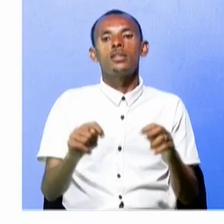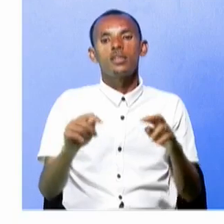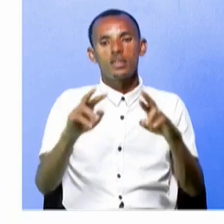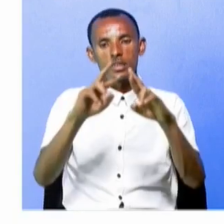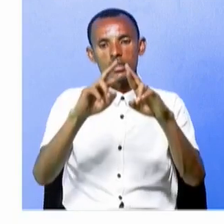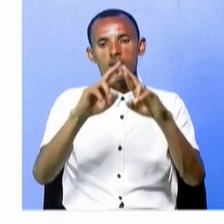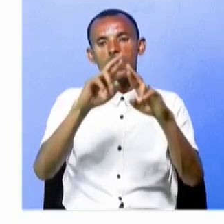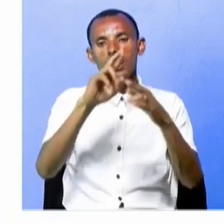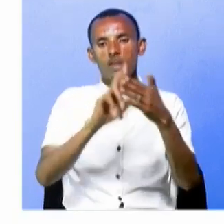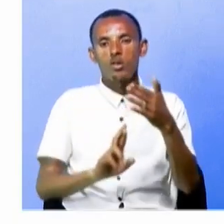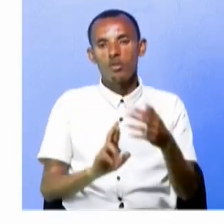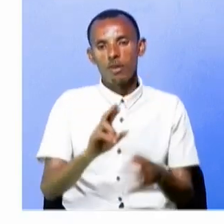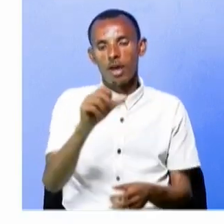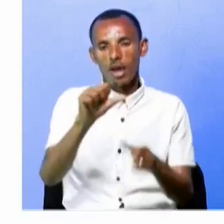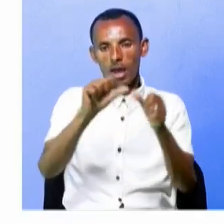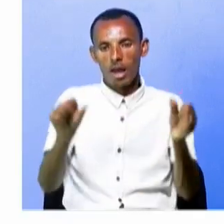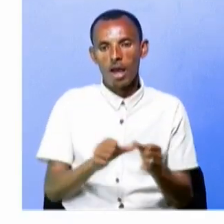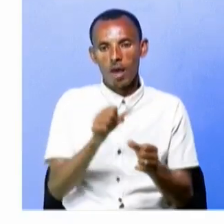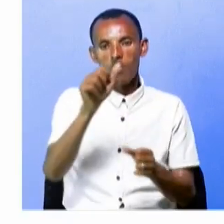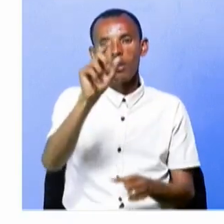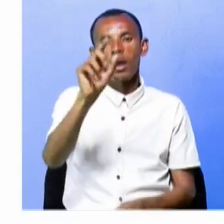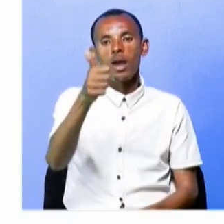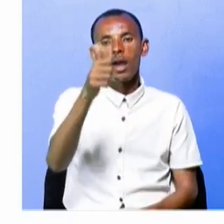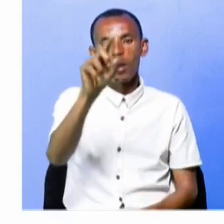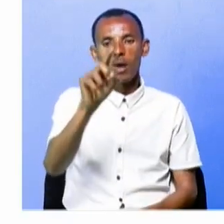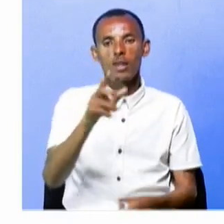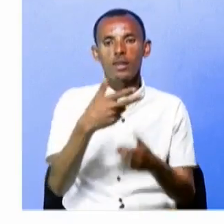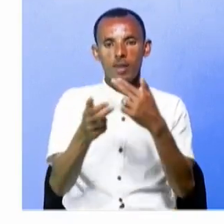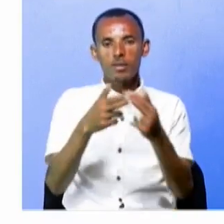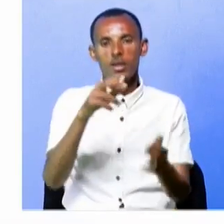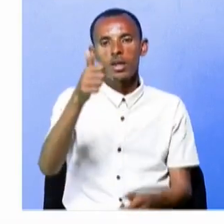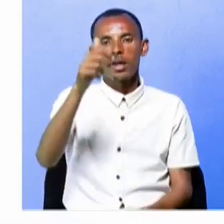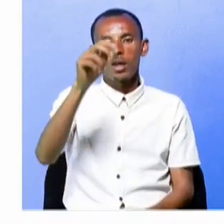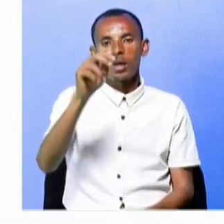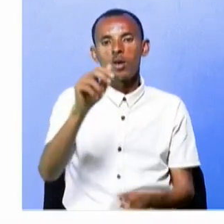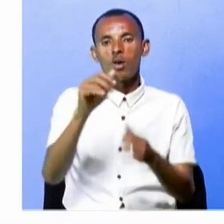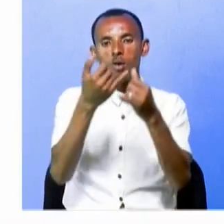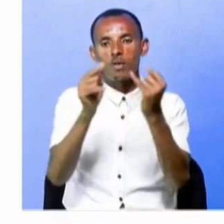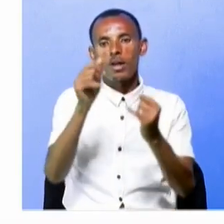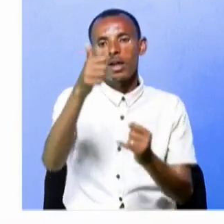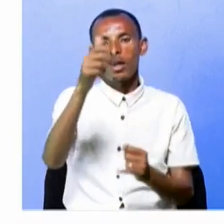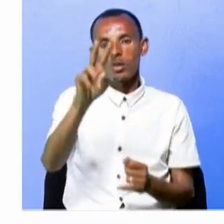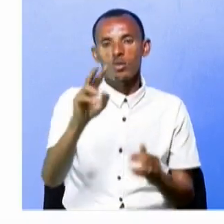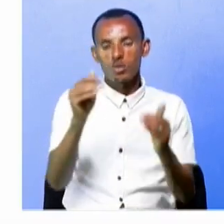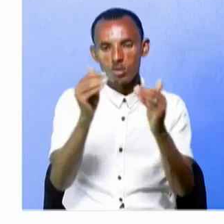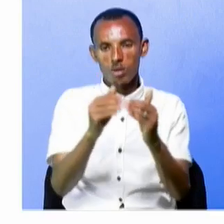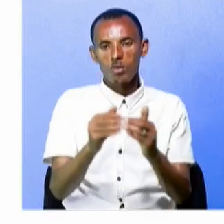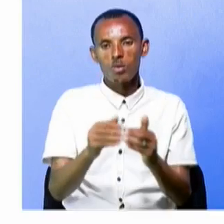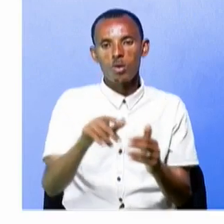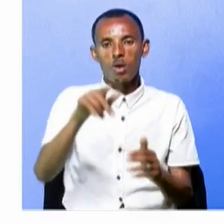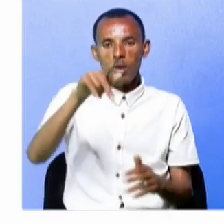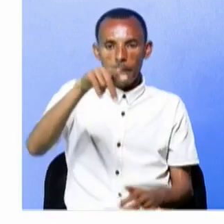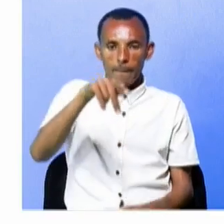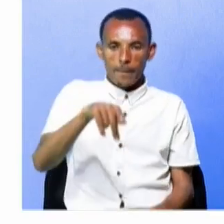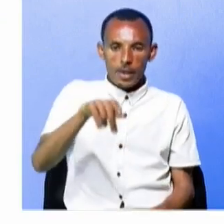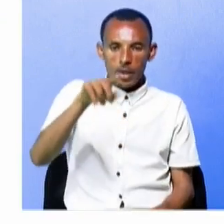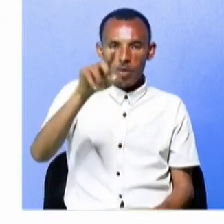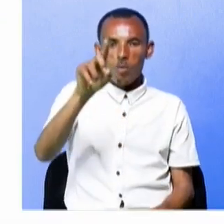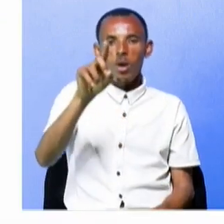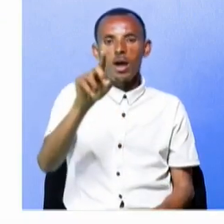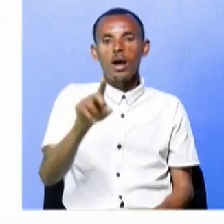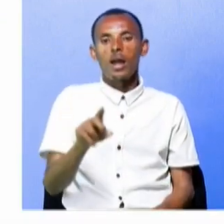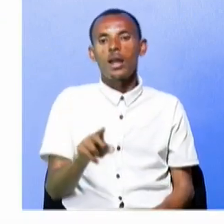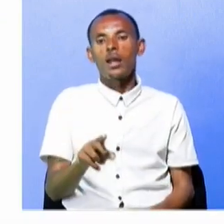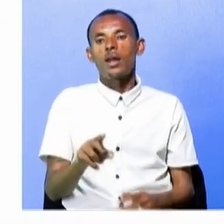two triangles A1 by A2 is the same as the perimeter of triangle ABC, call